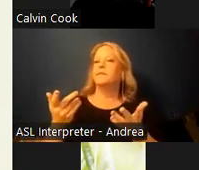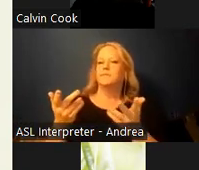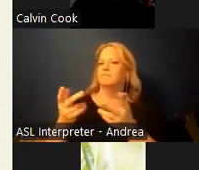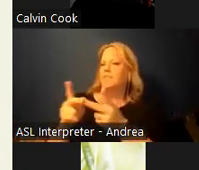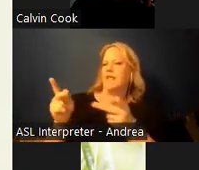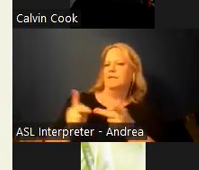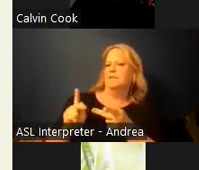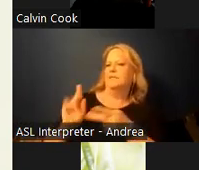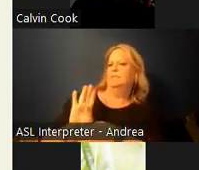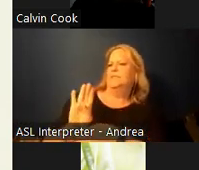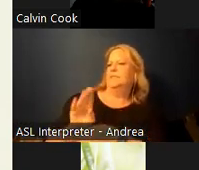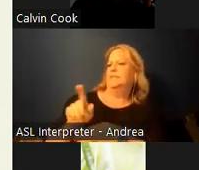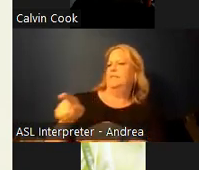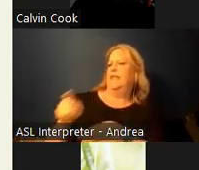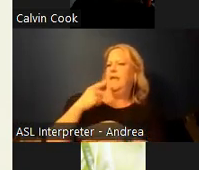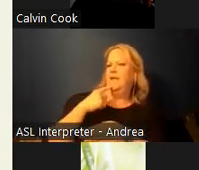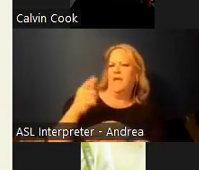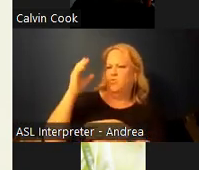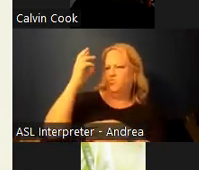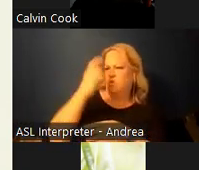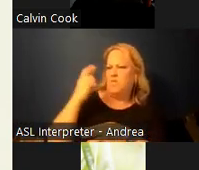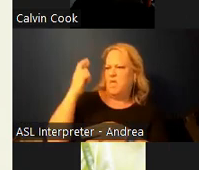And you become a